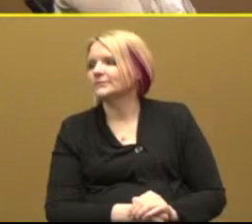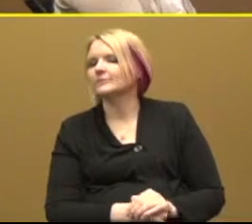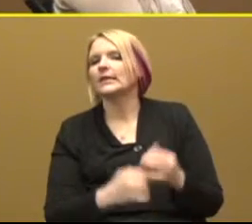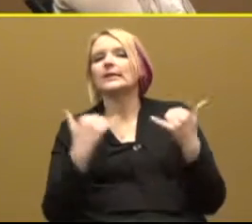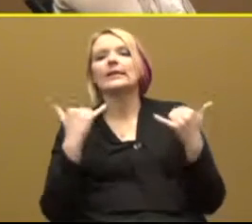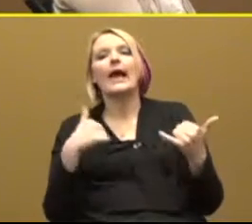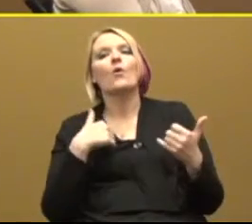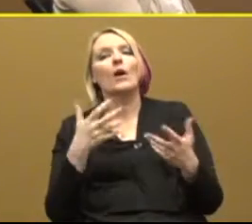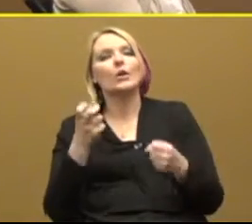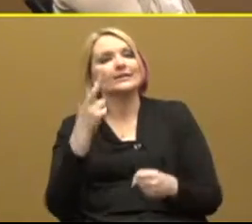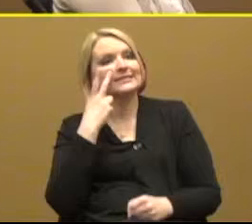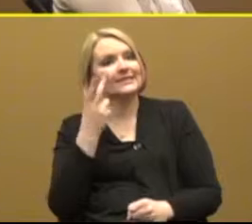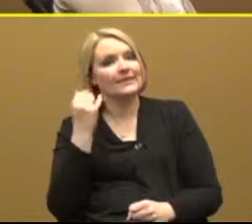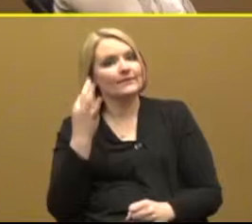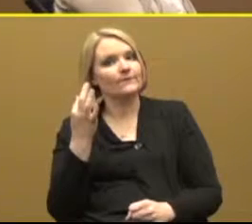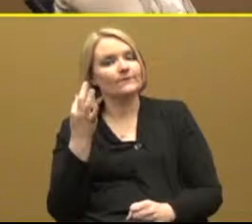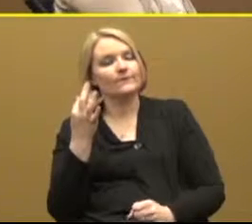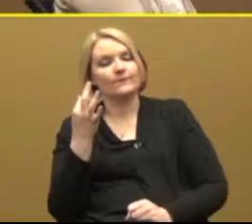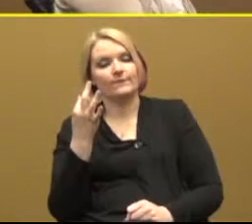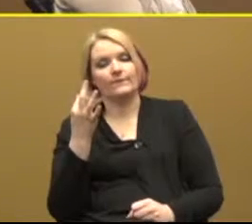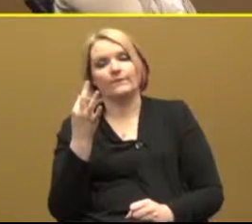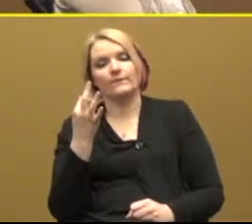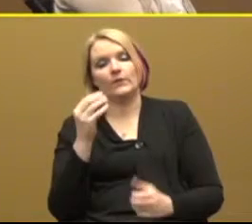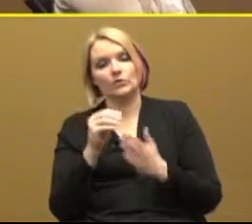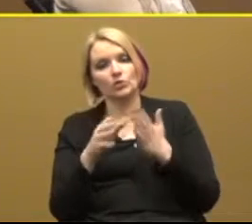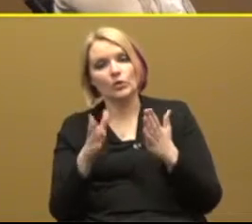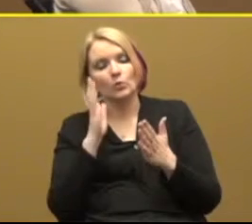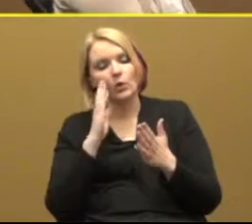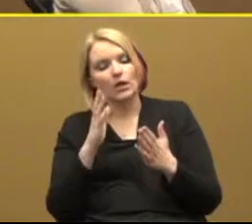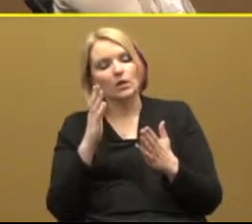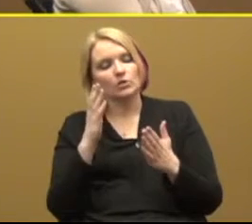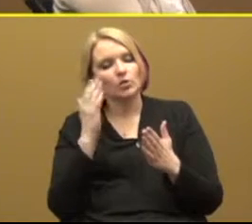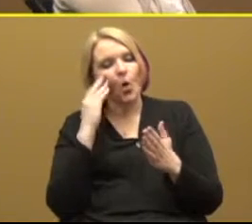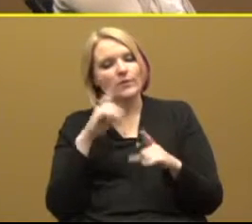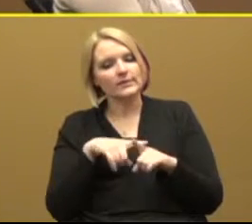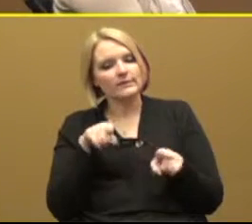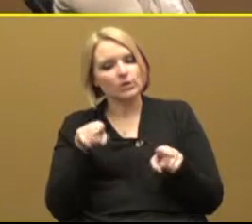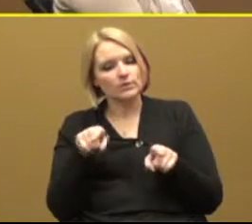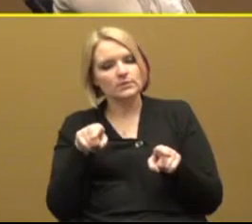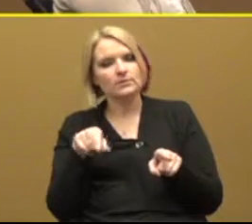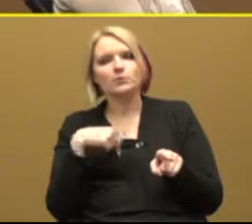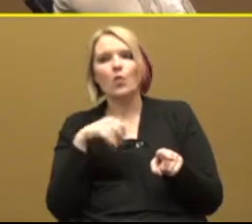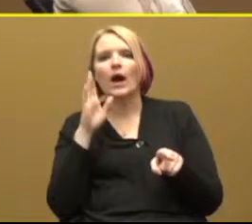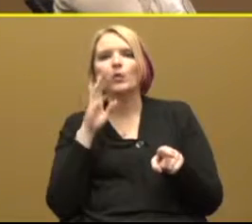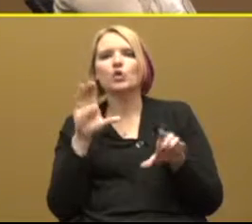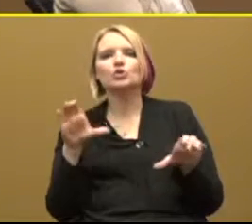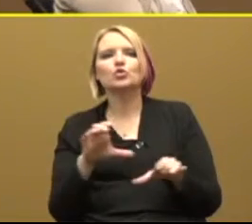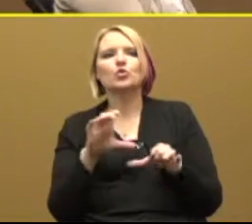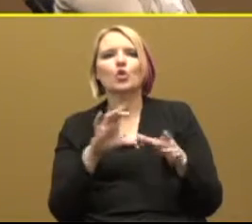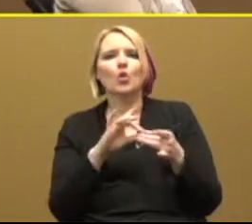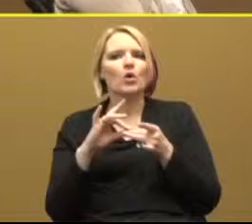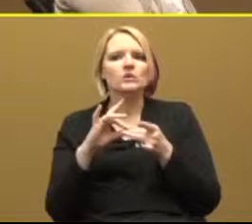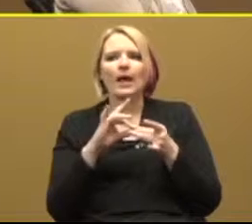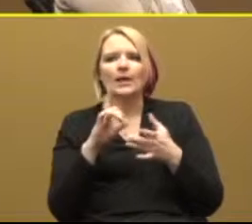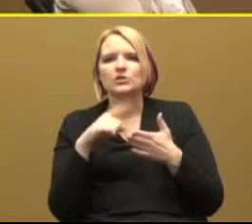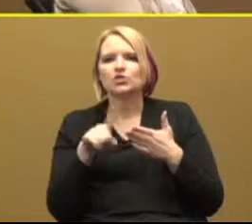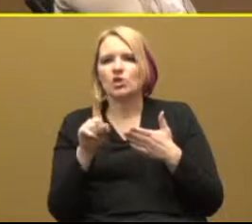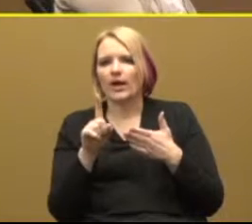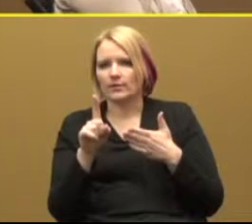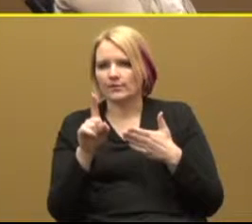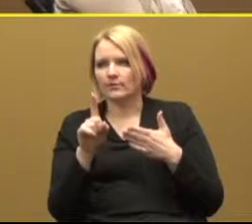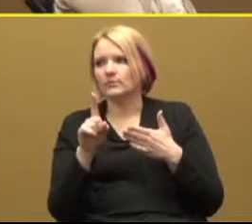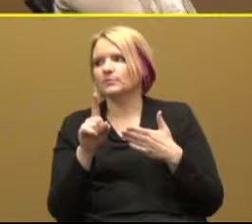I want to see if she can discriminate. So I want to do a correspondence check.